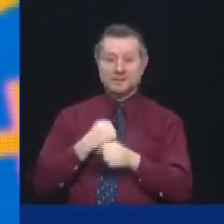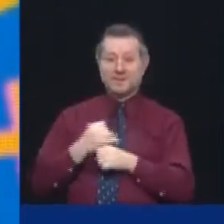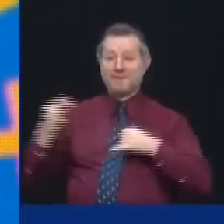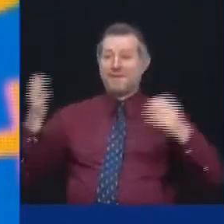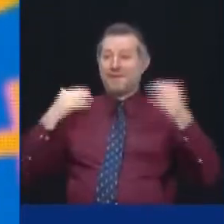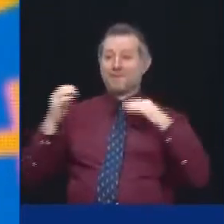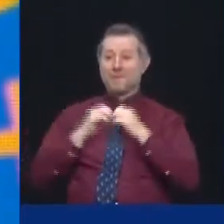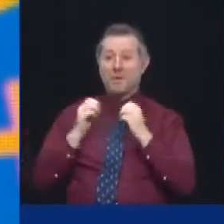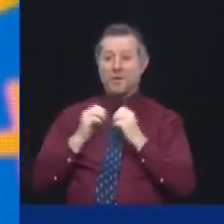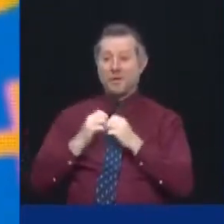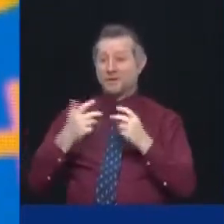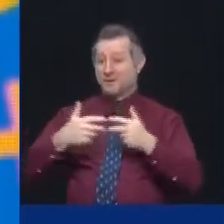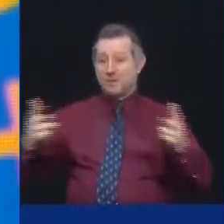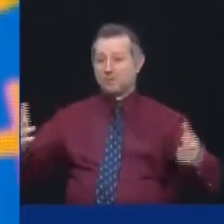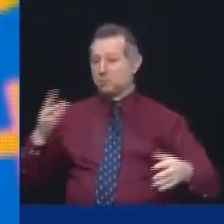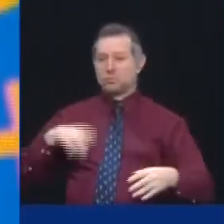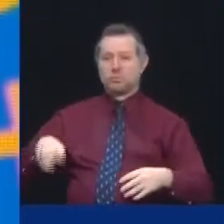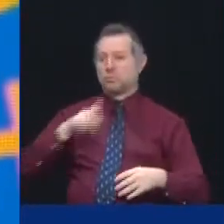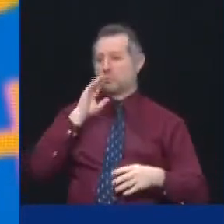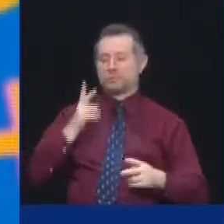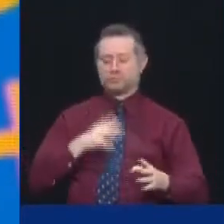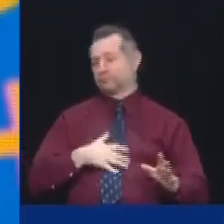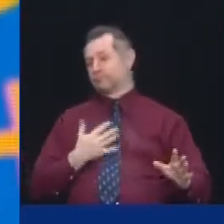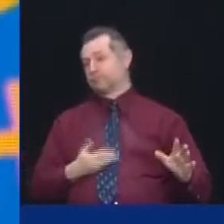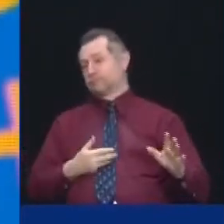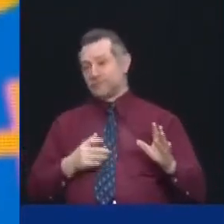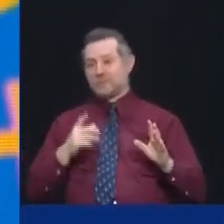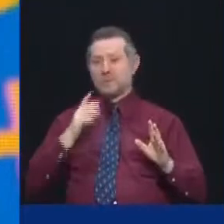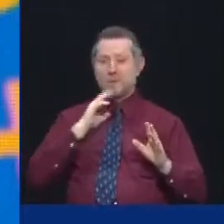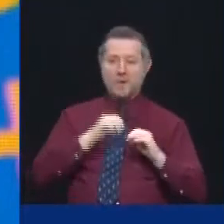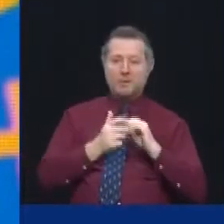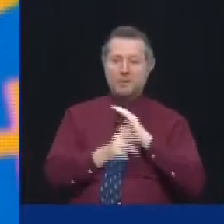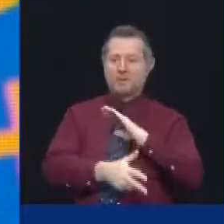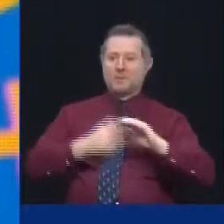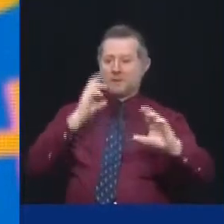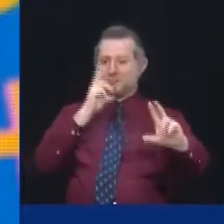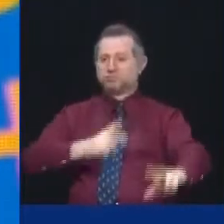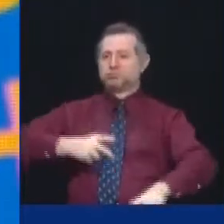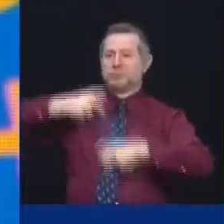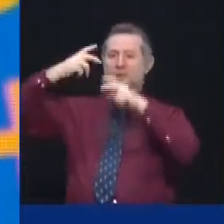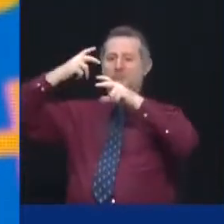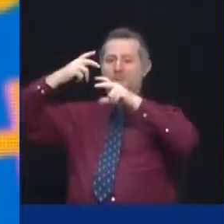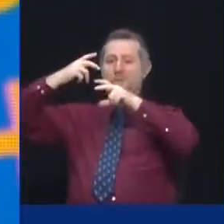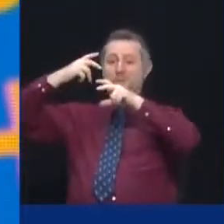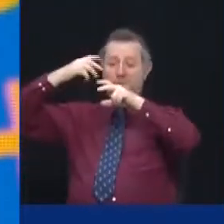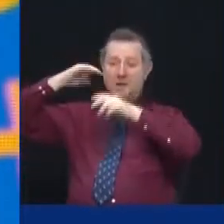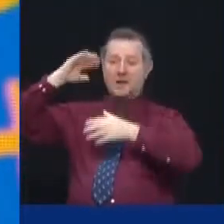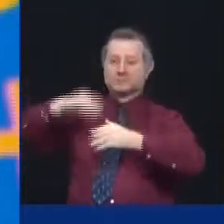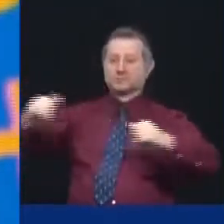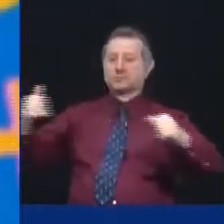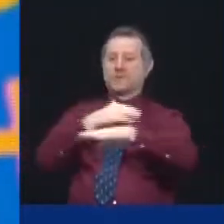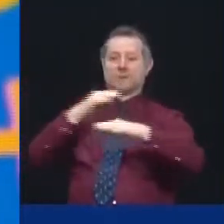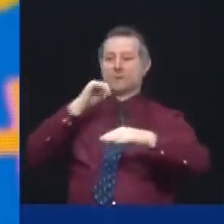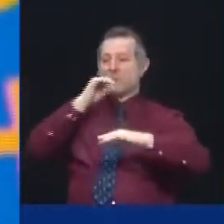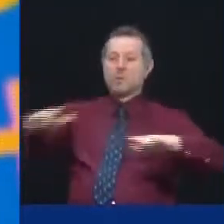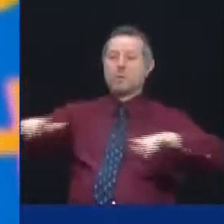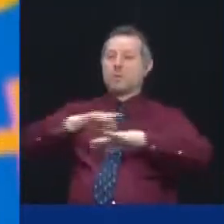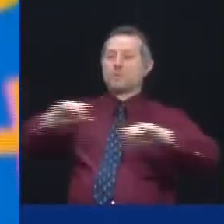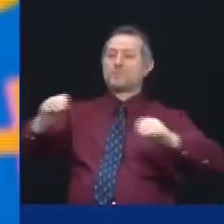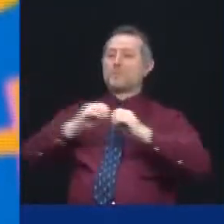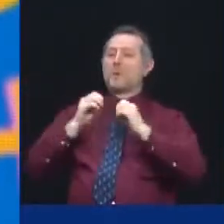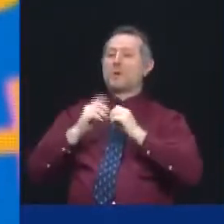of them. We are at the Javits Center. Right across the street is going to be the new Pier 76 that